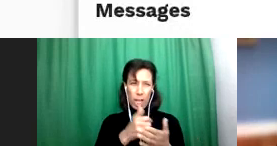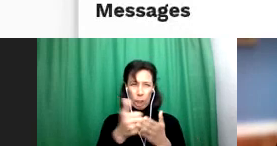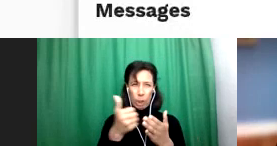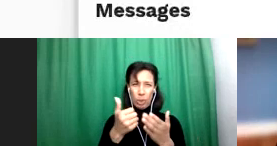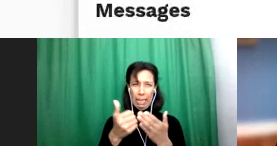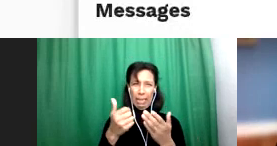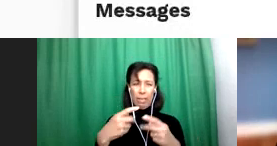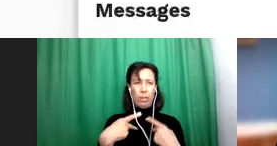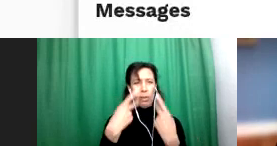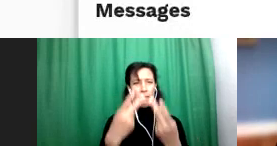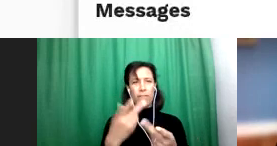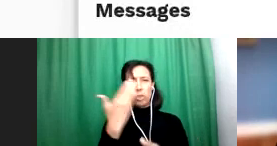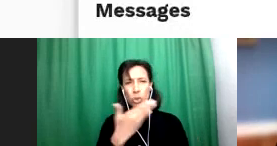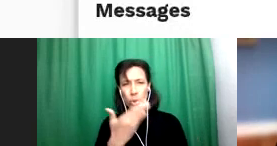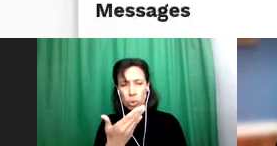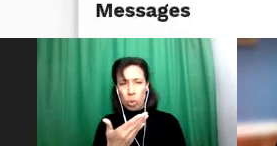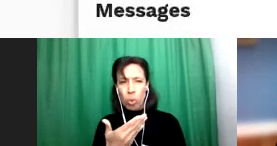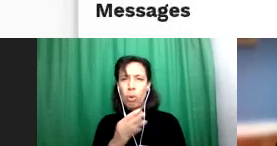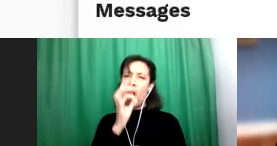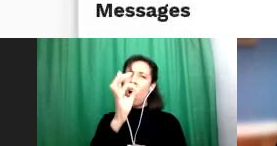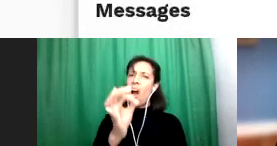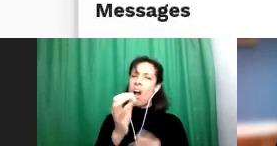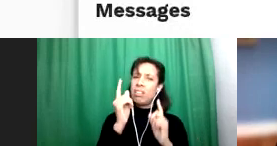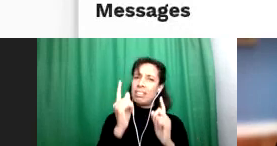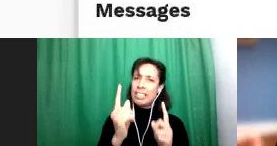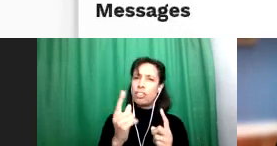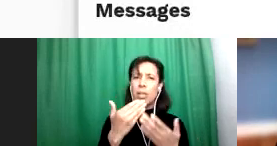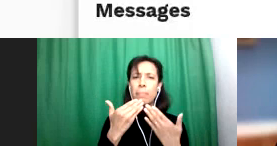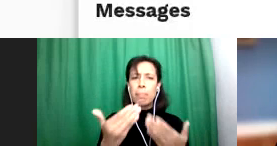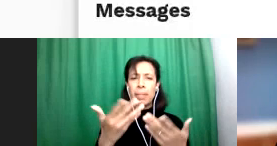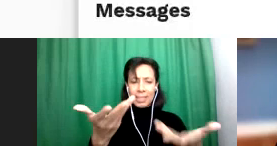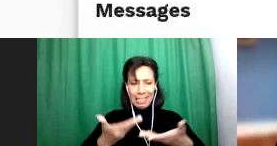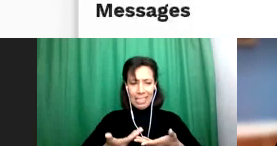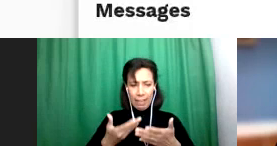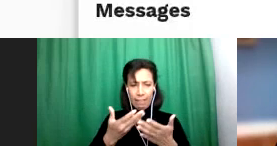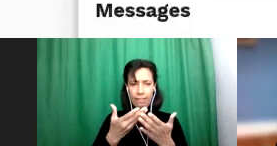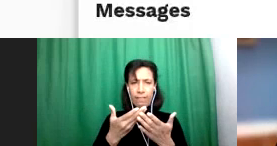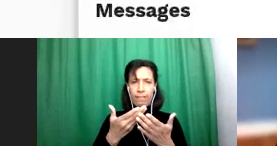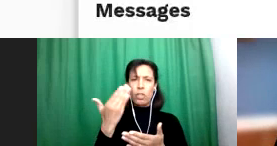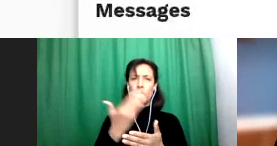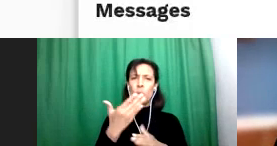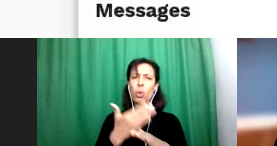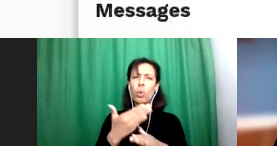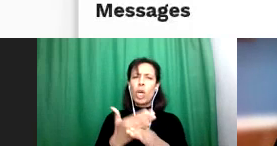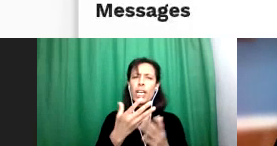share with you, and write your assignment based on those examples. And that's going to be very difficult this year.